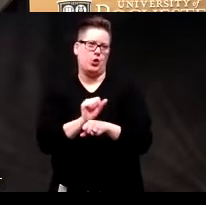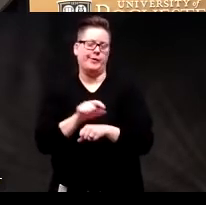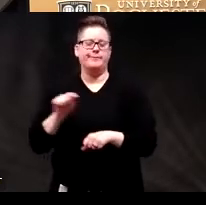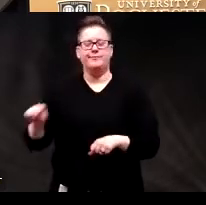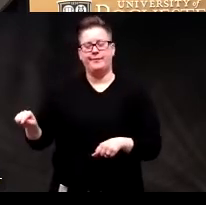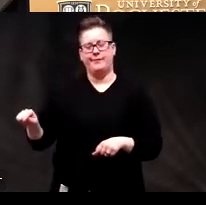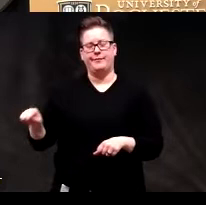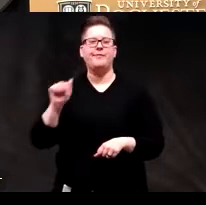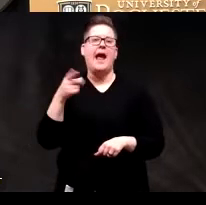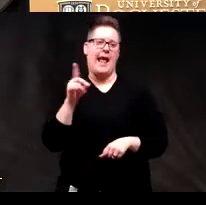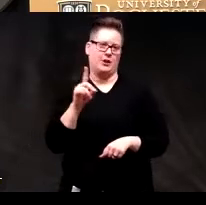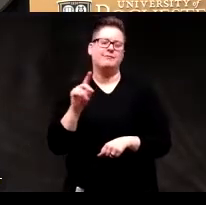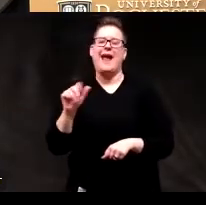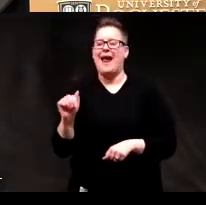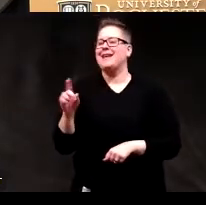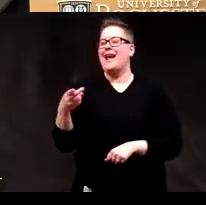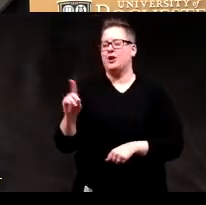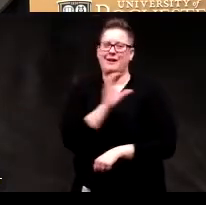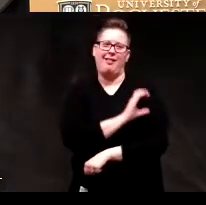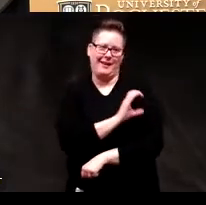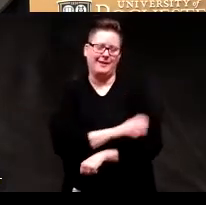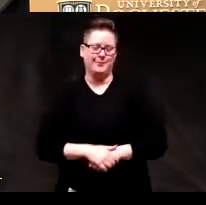the ADHD clinic.